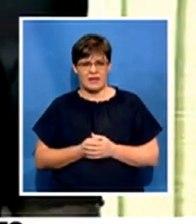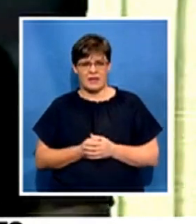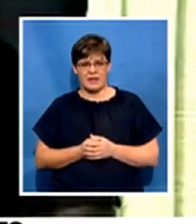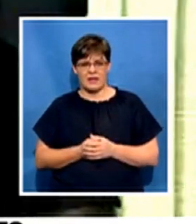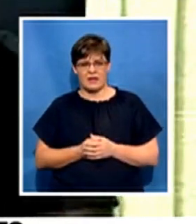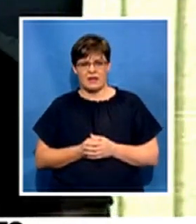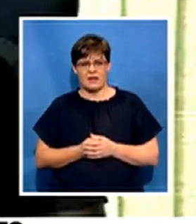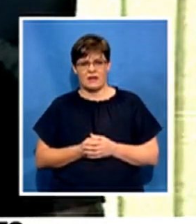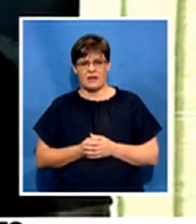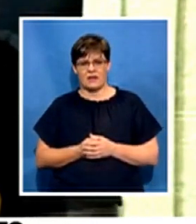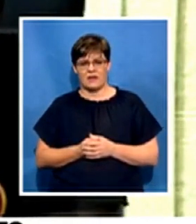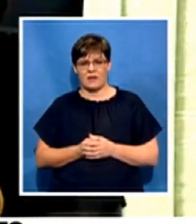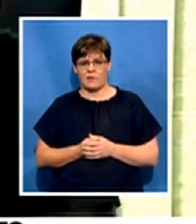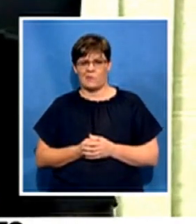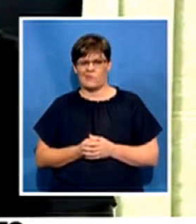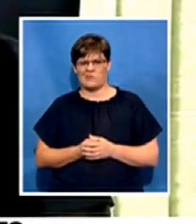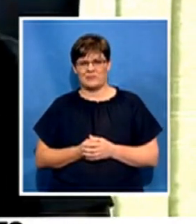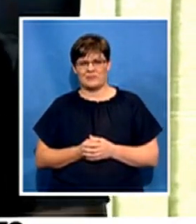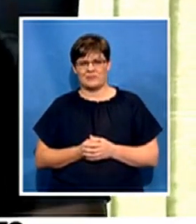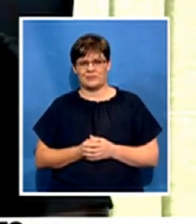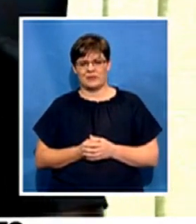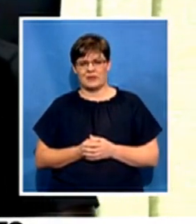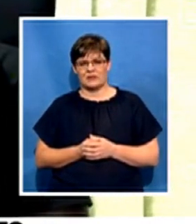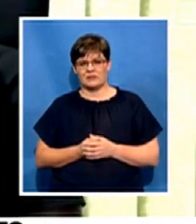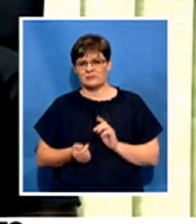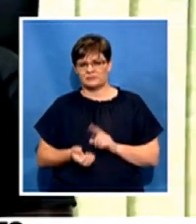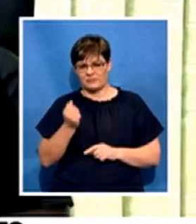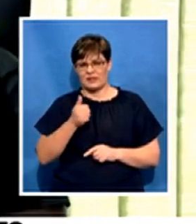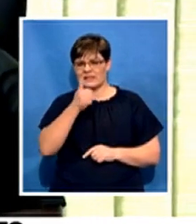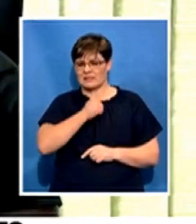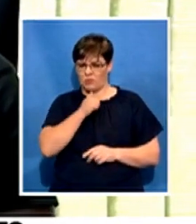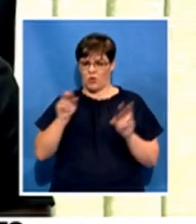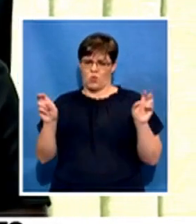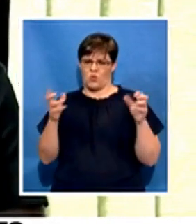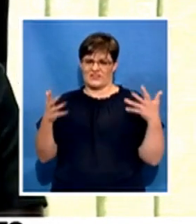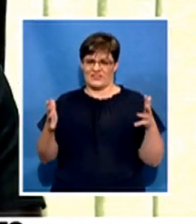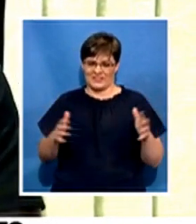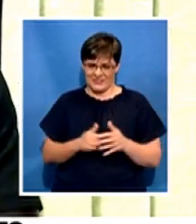because they have quoted now Tito Mboweni, our friend.